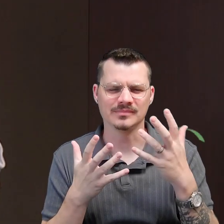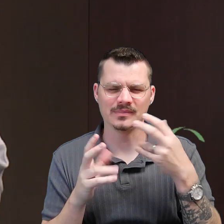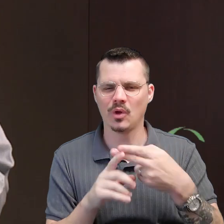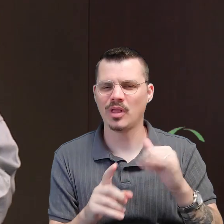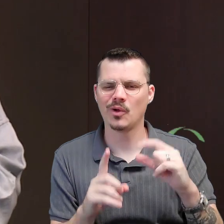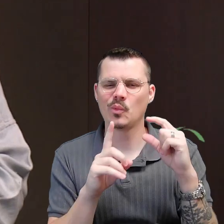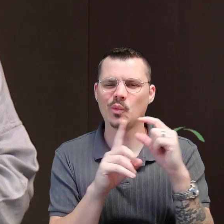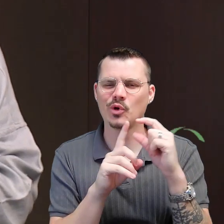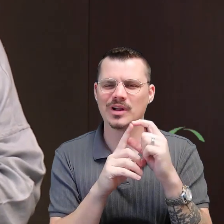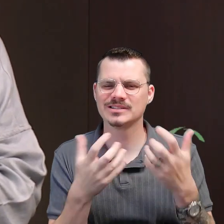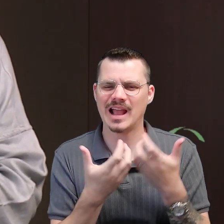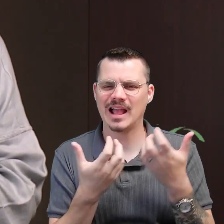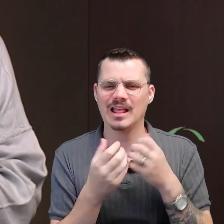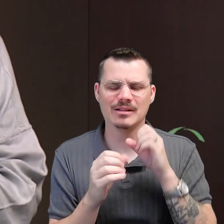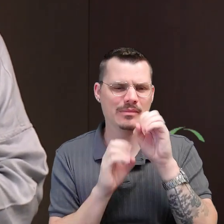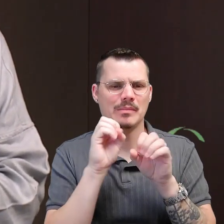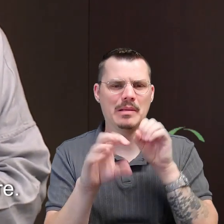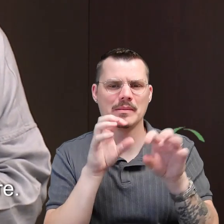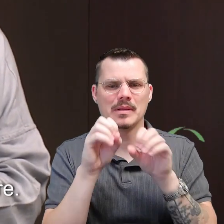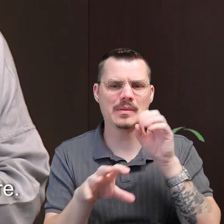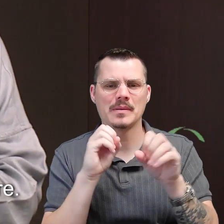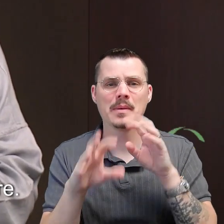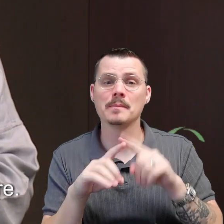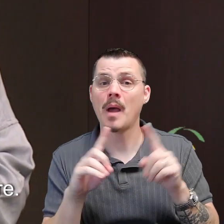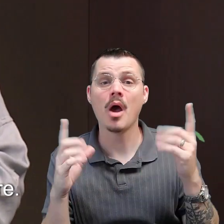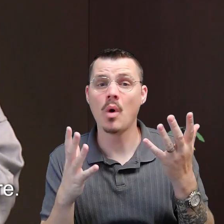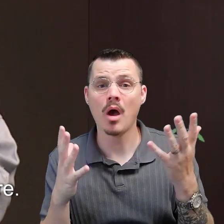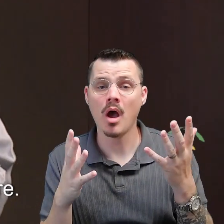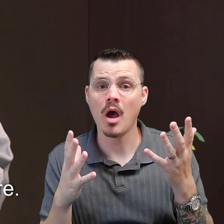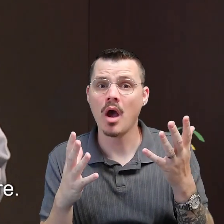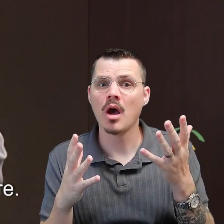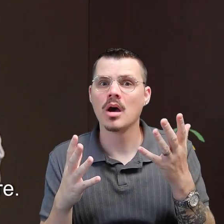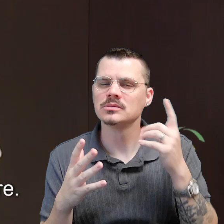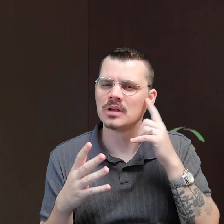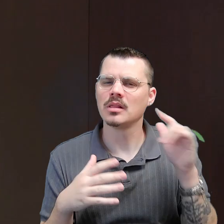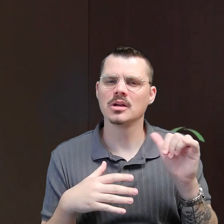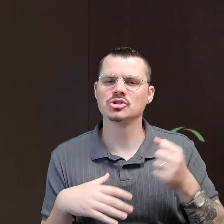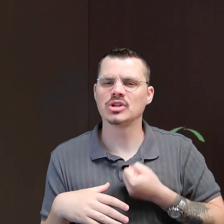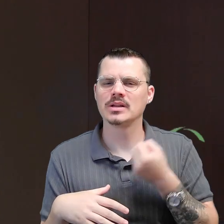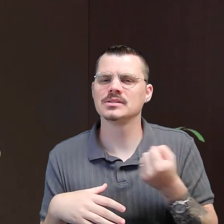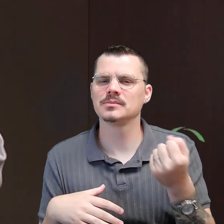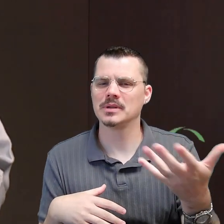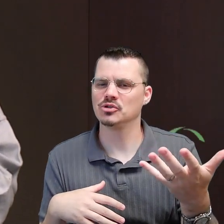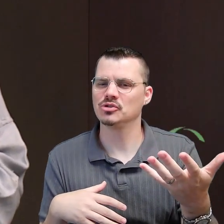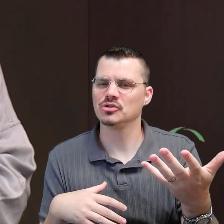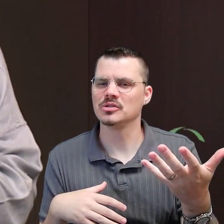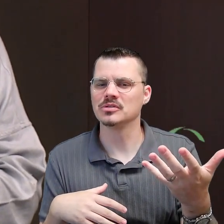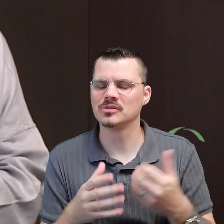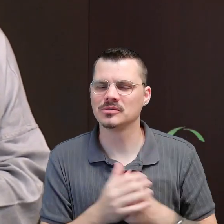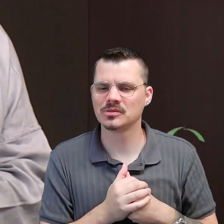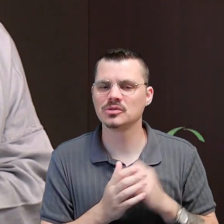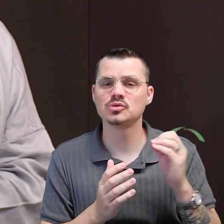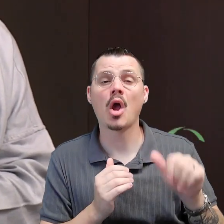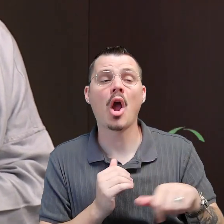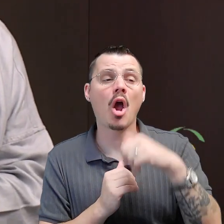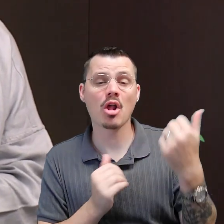word salad composition, but it had the rhythm of Shakespeare. So